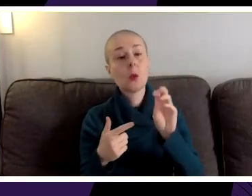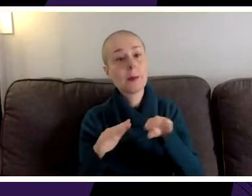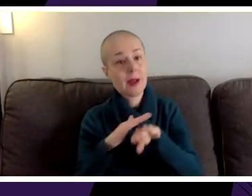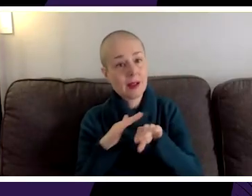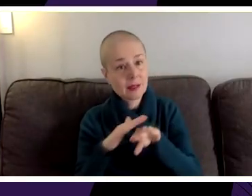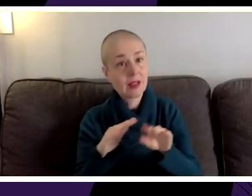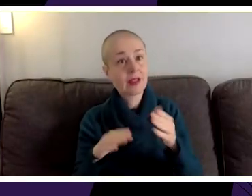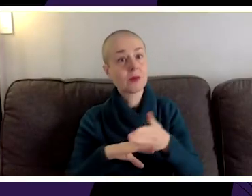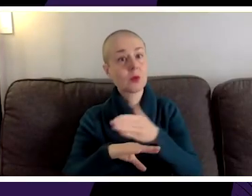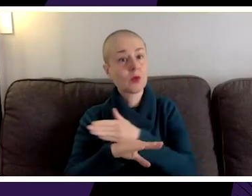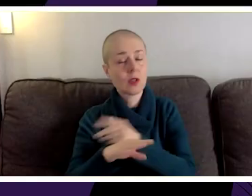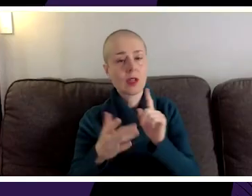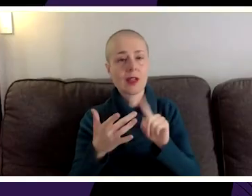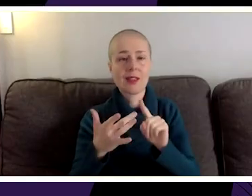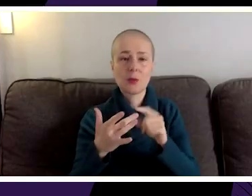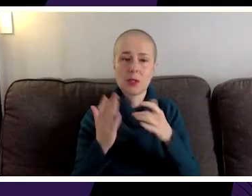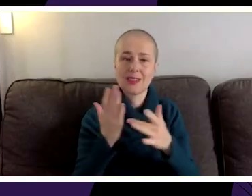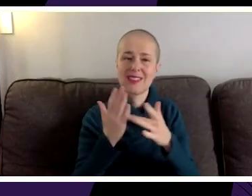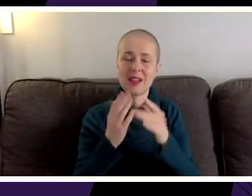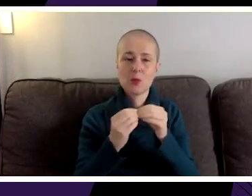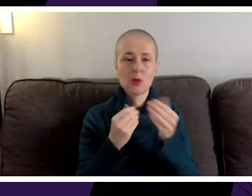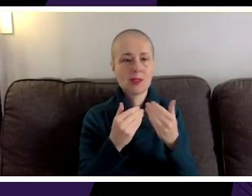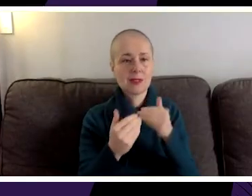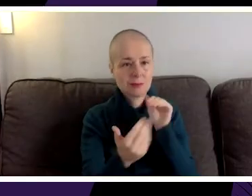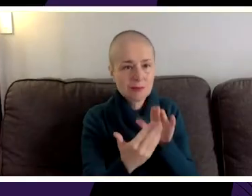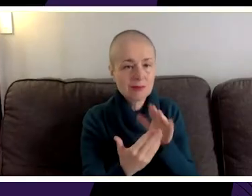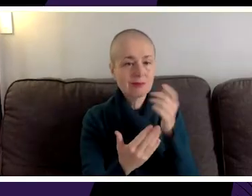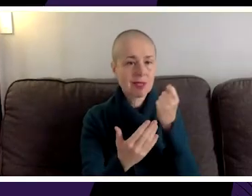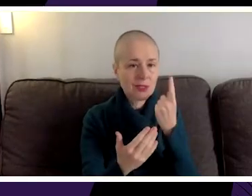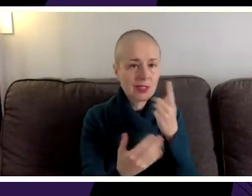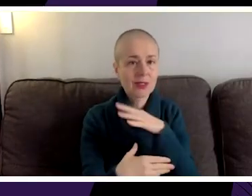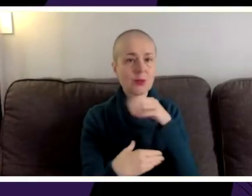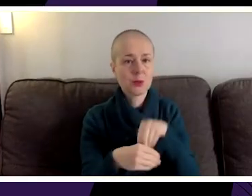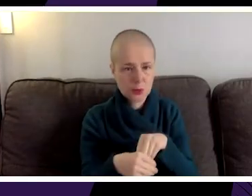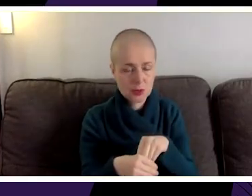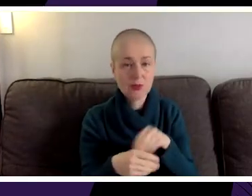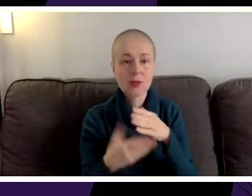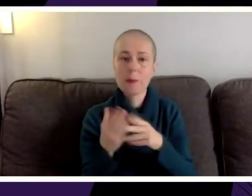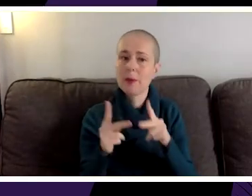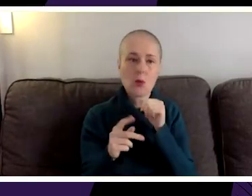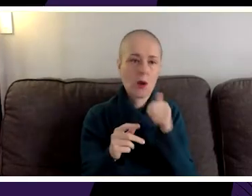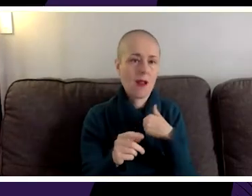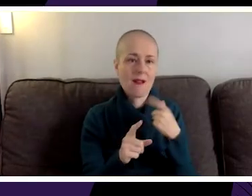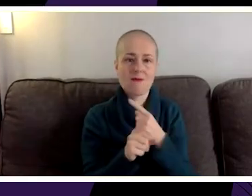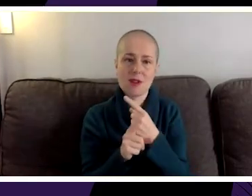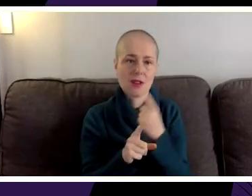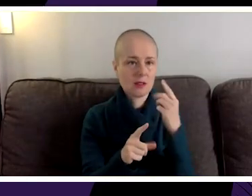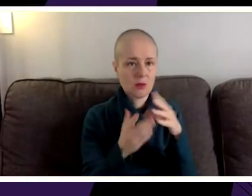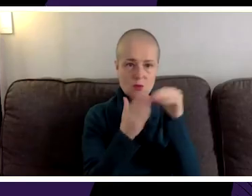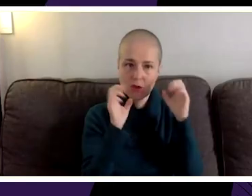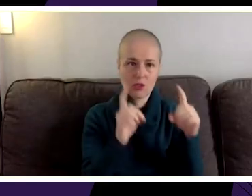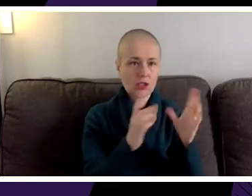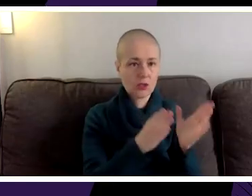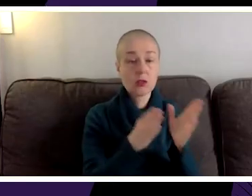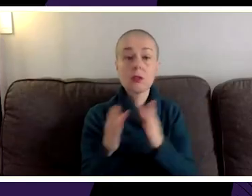and inclusive to those from non-traditional backgrounds. With support from the PROS grant, Claire has been leading the